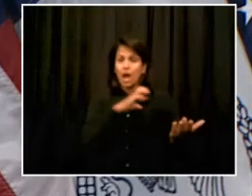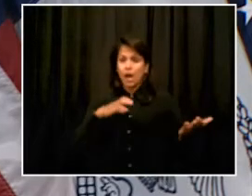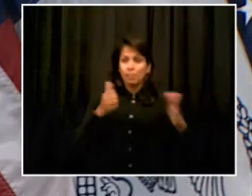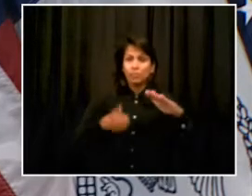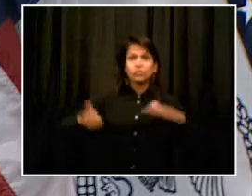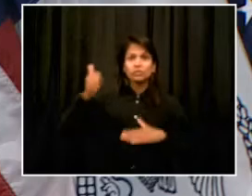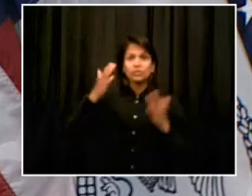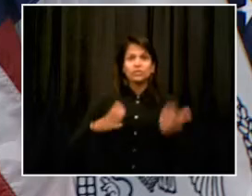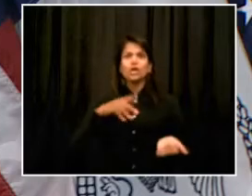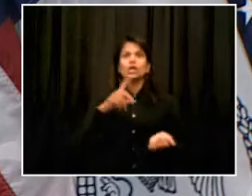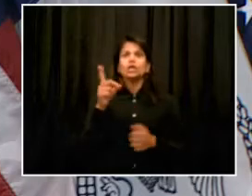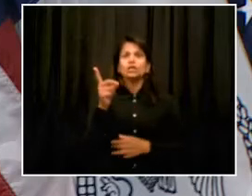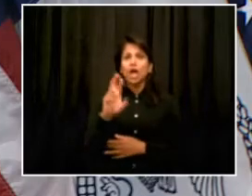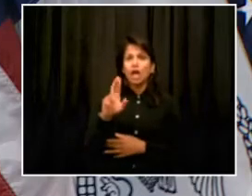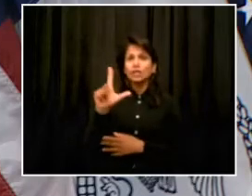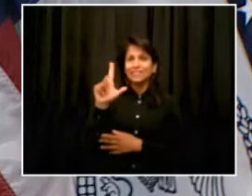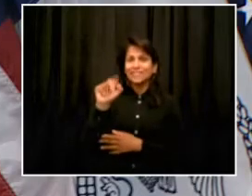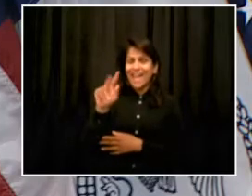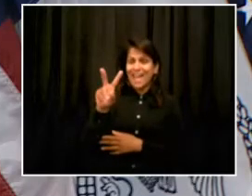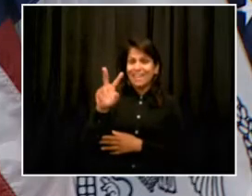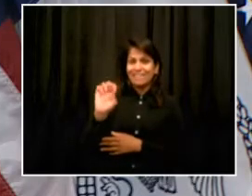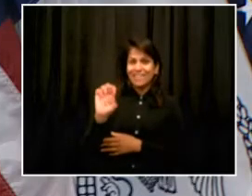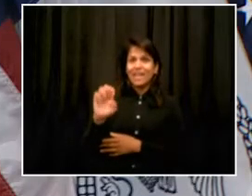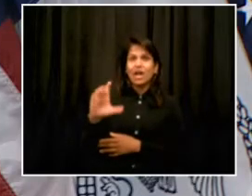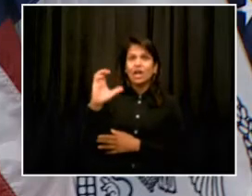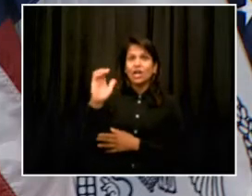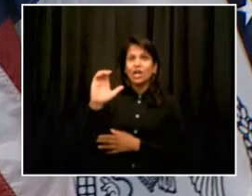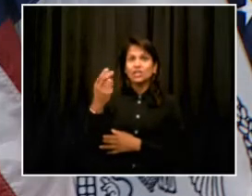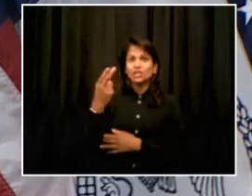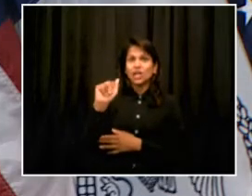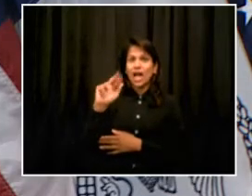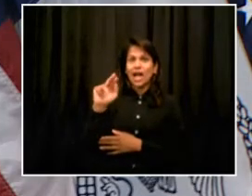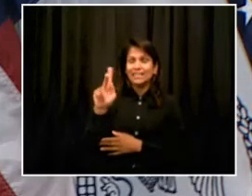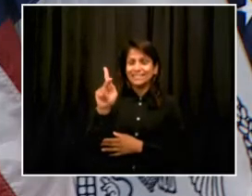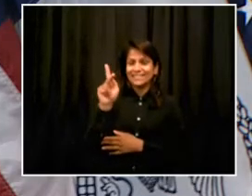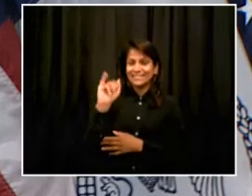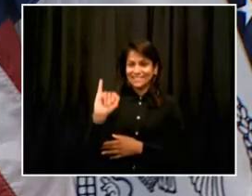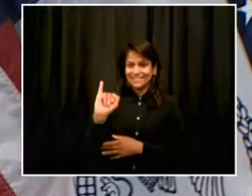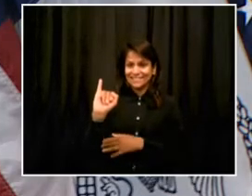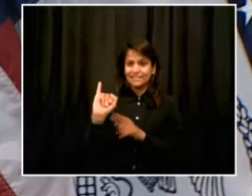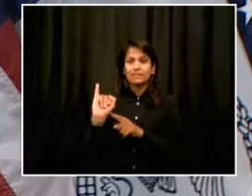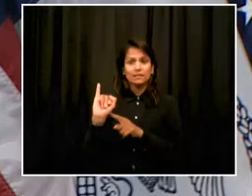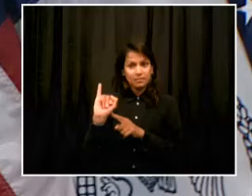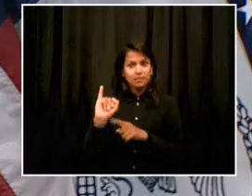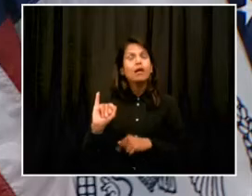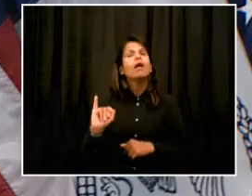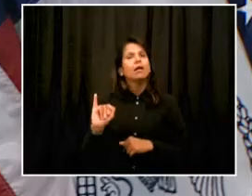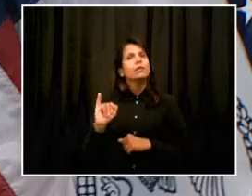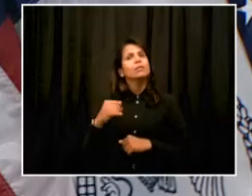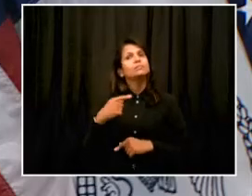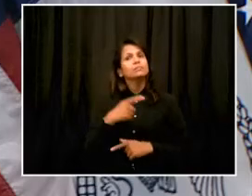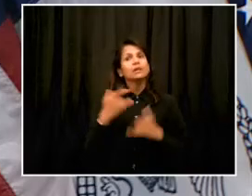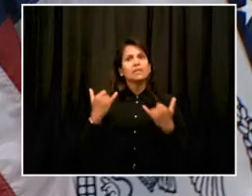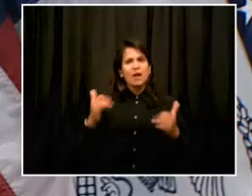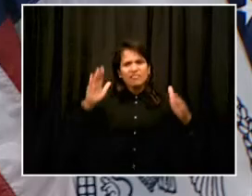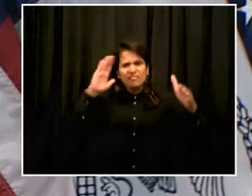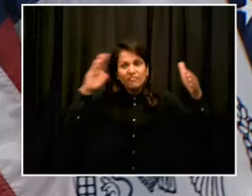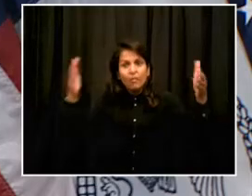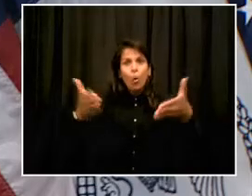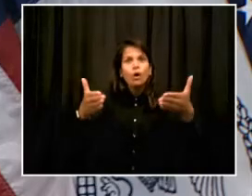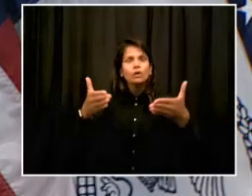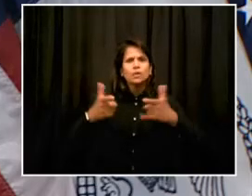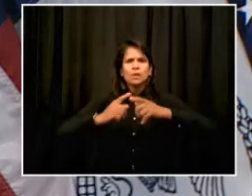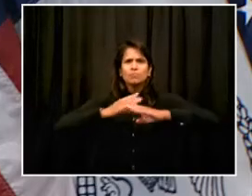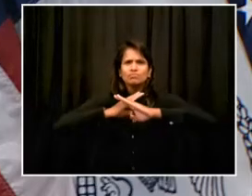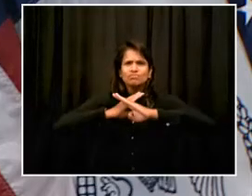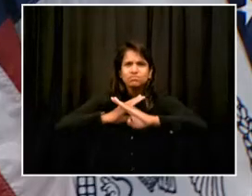more, making sure we don't have that second wave. Dr. Chotsky is someone who is